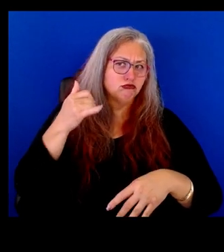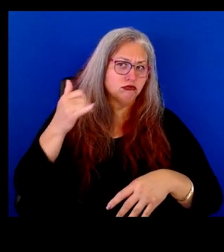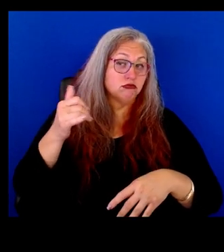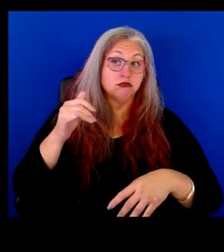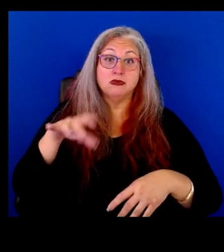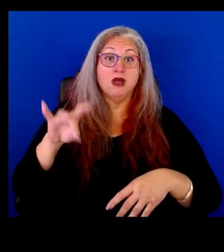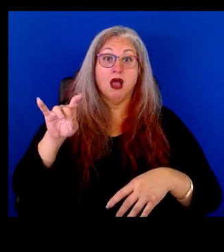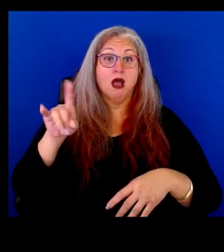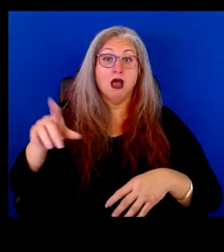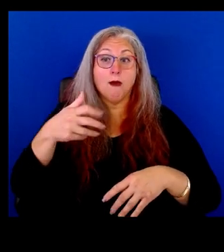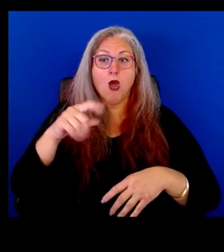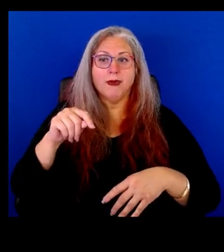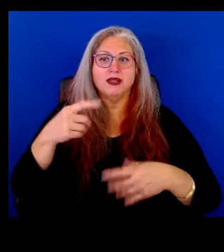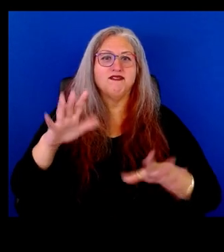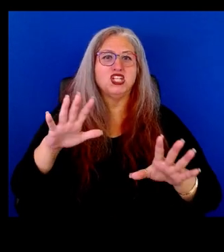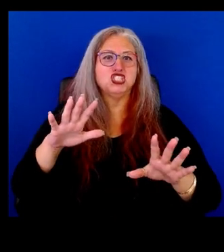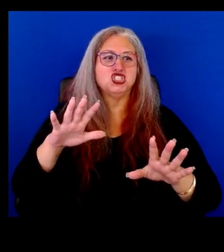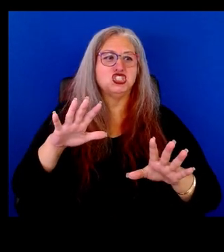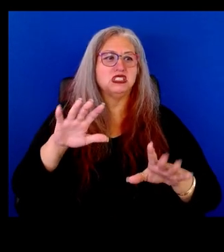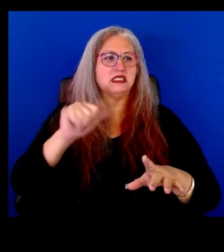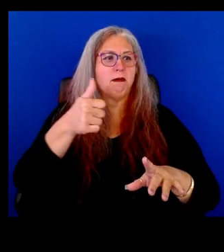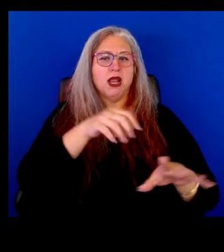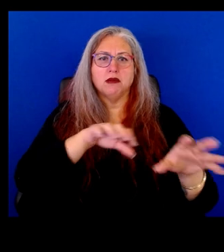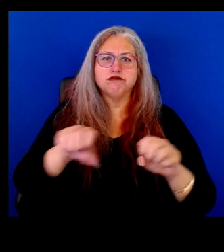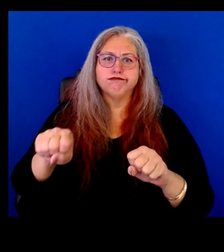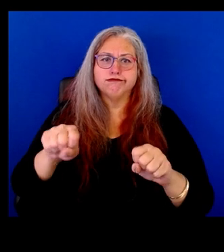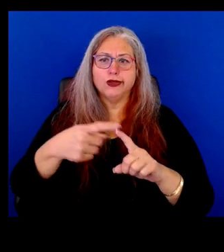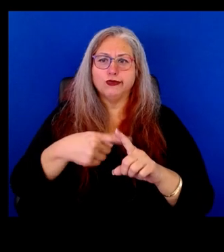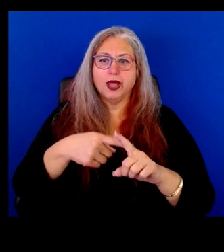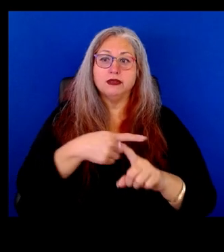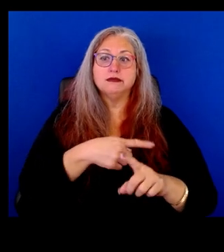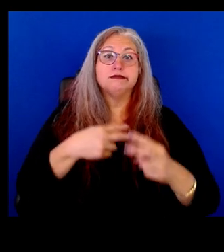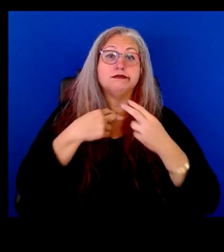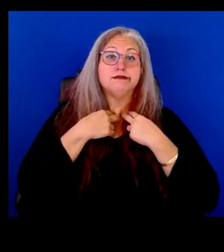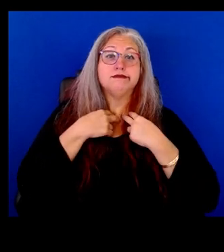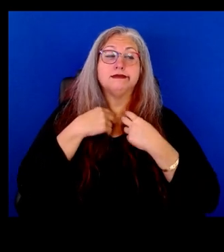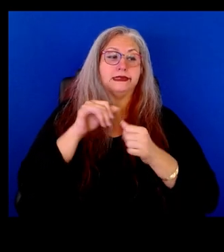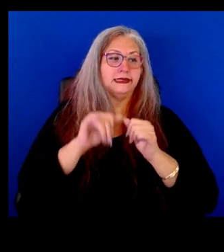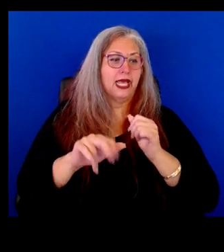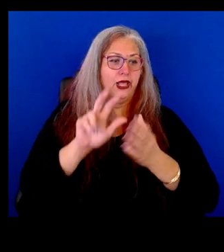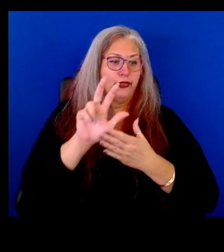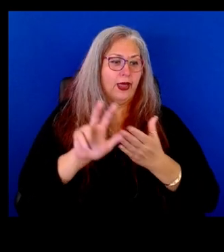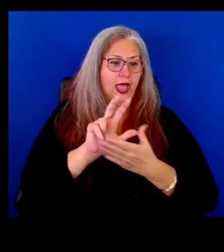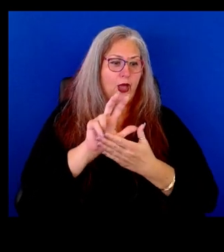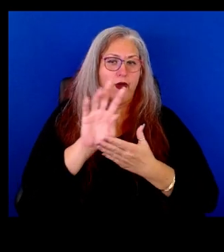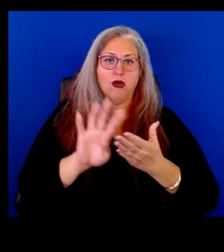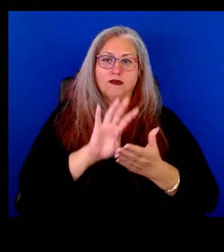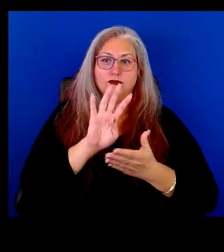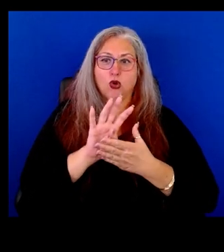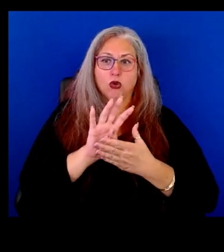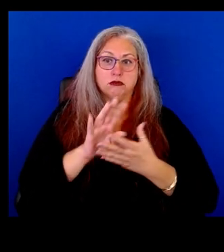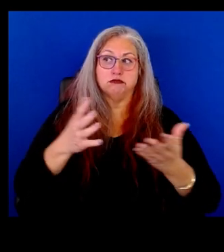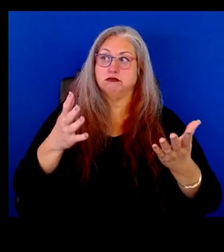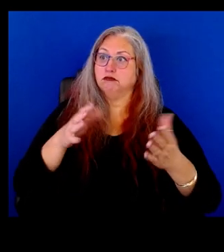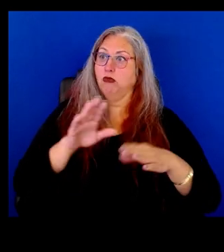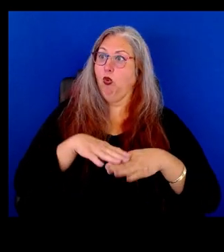it turns out that the flat was already rented out. So they stayed for more than 3-4 hours, just like